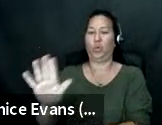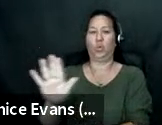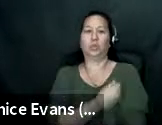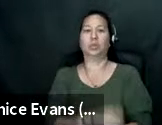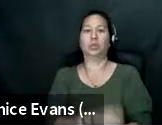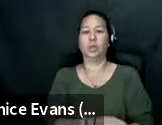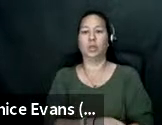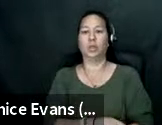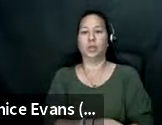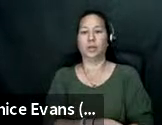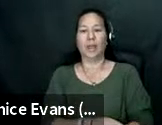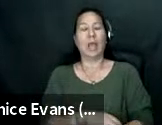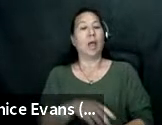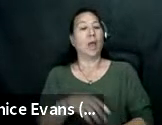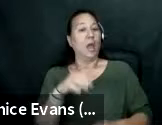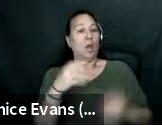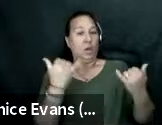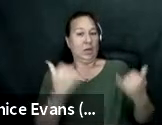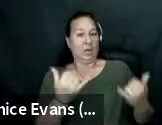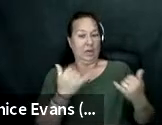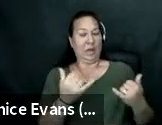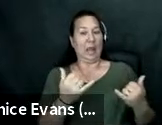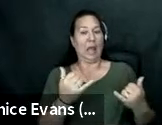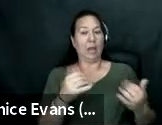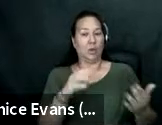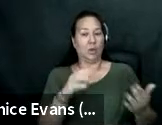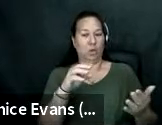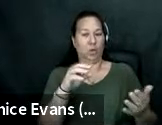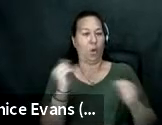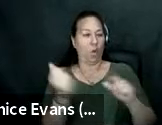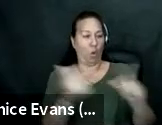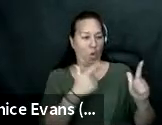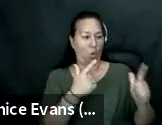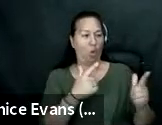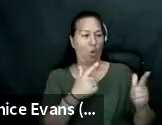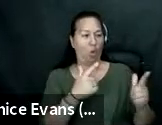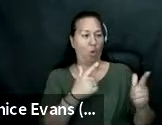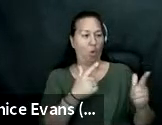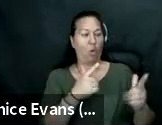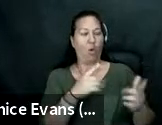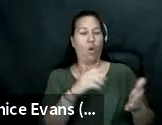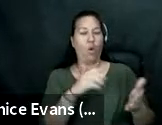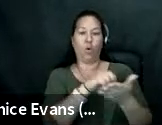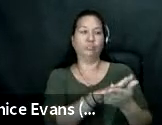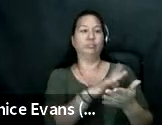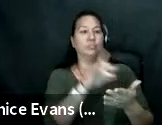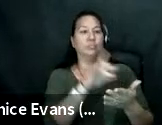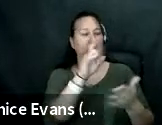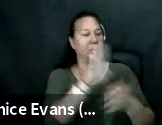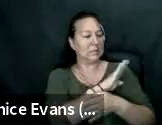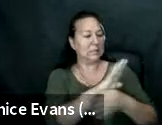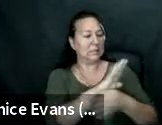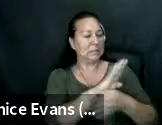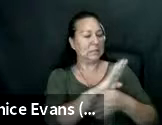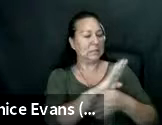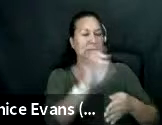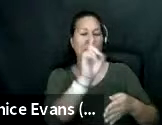cases and keep record and track all COVID-19 cases with the employee's name, contact